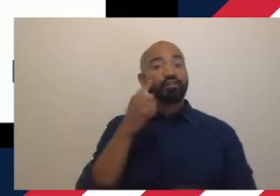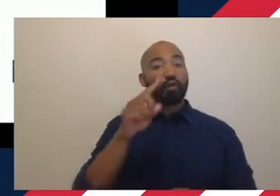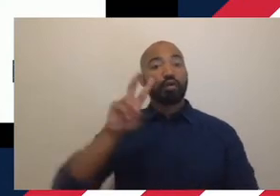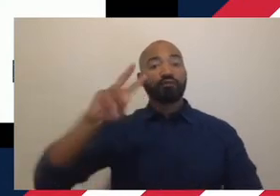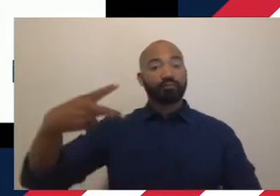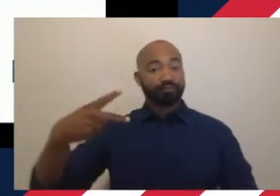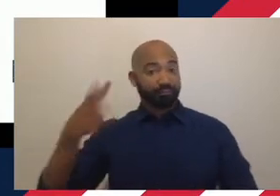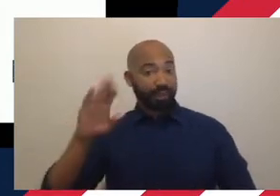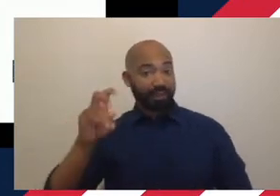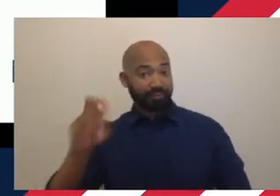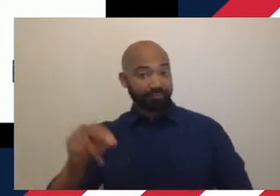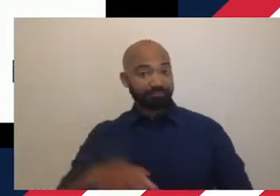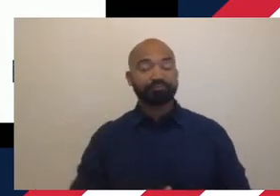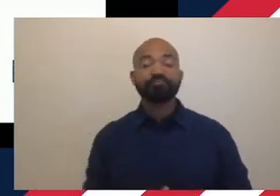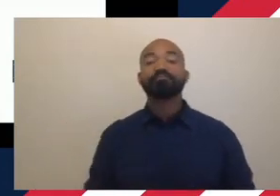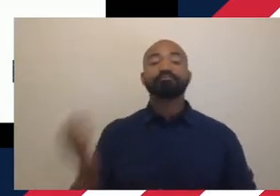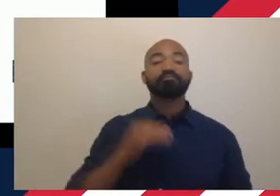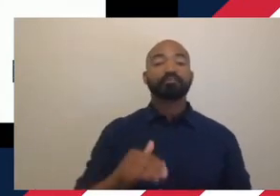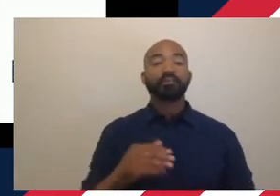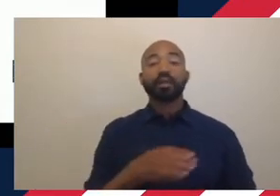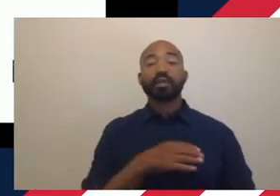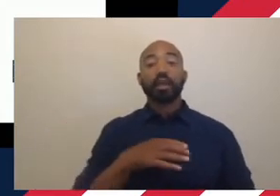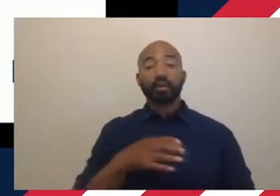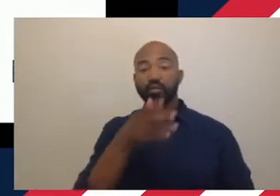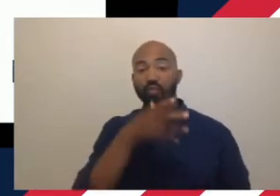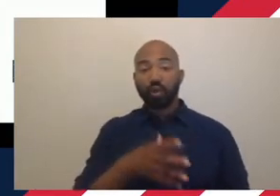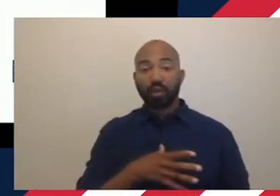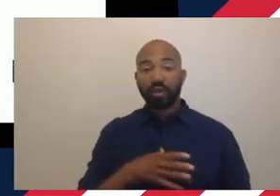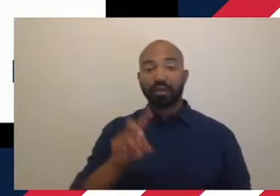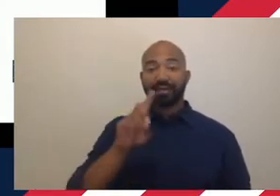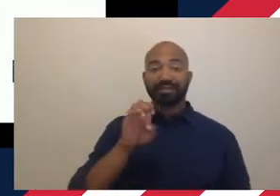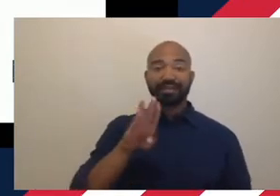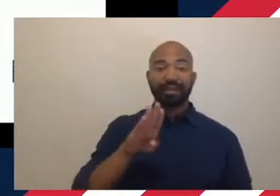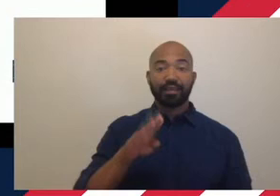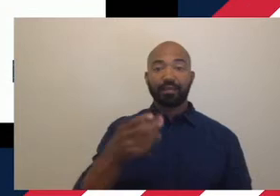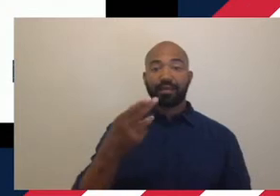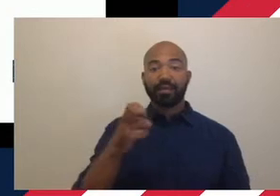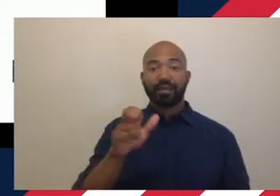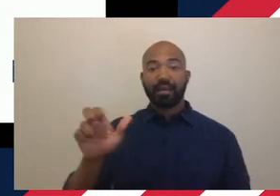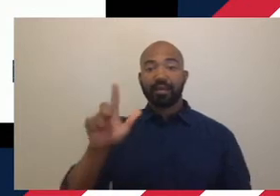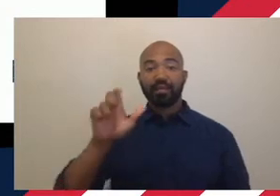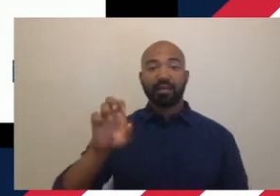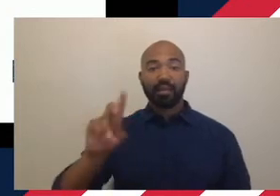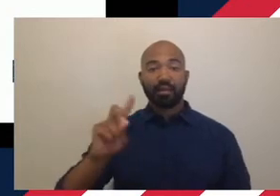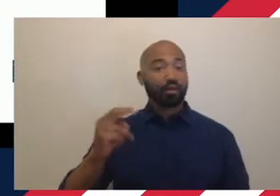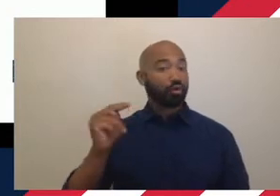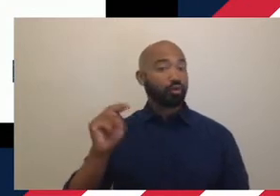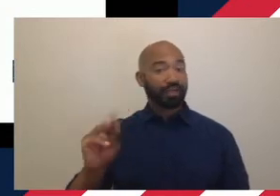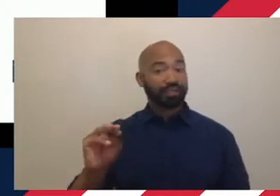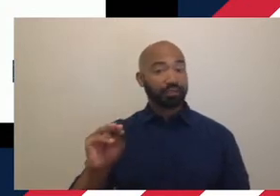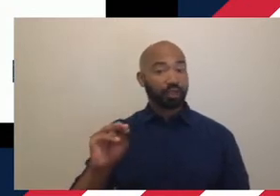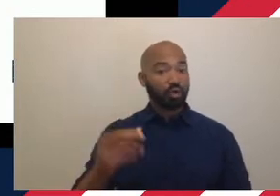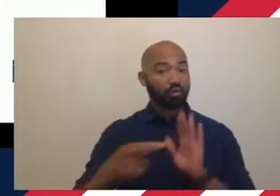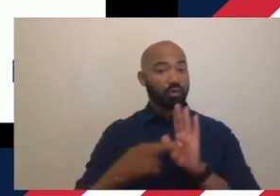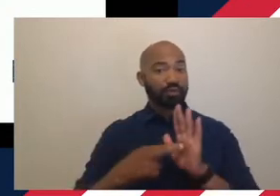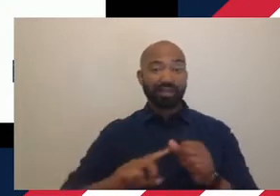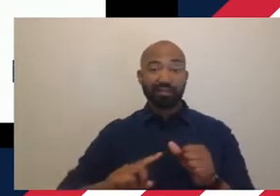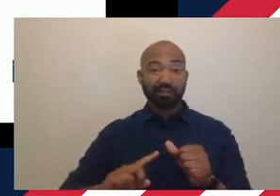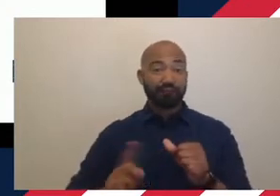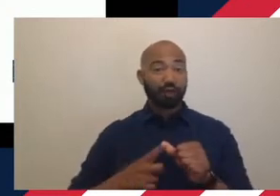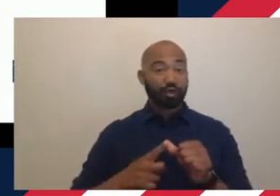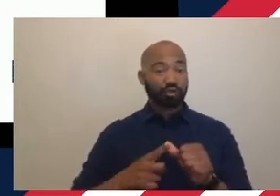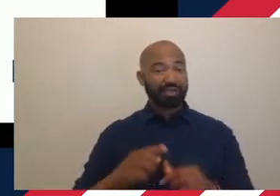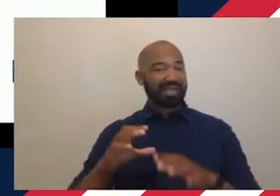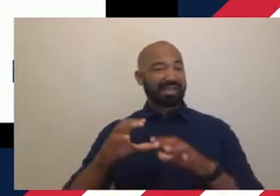President Biden. Congresswoman Deb Haaland of New Mexico represents the 1st Congressional